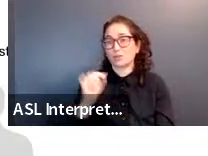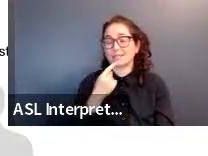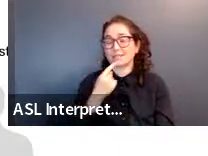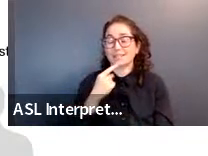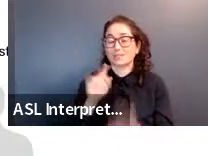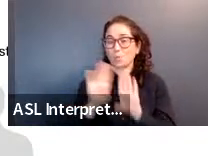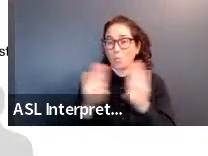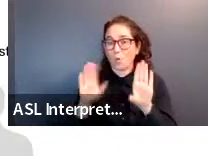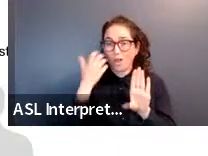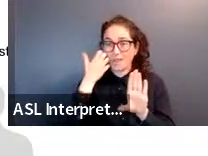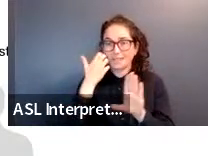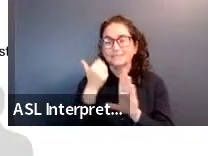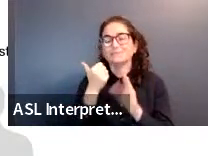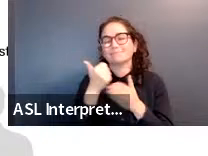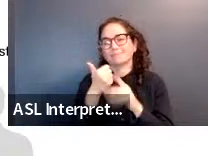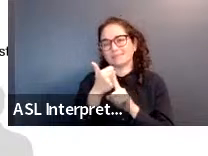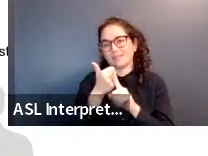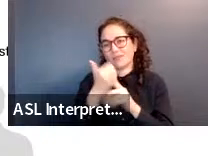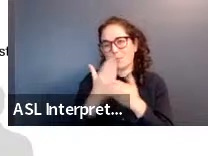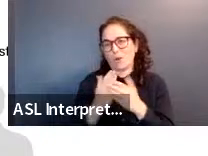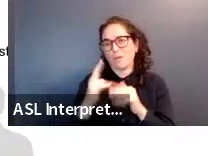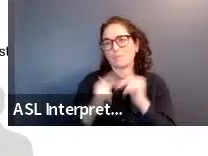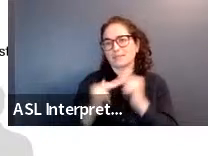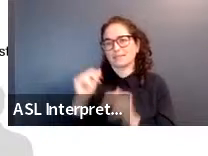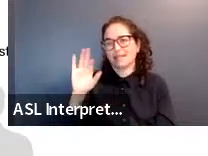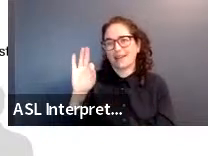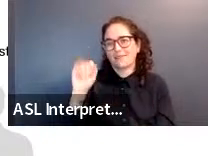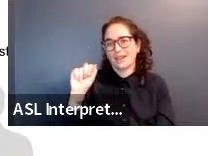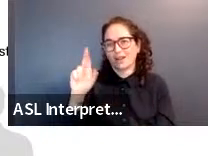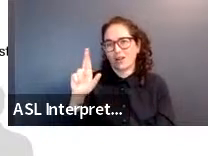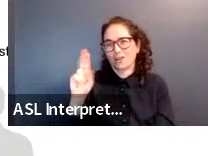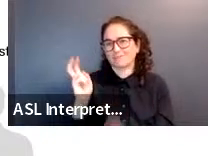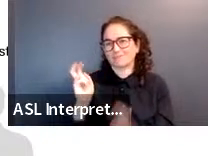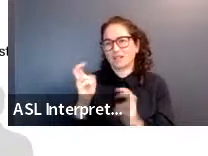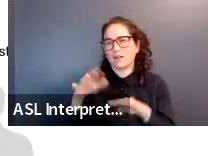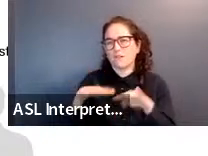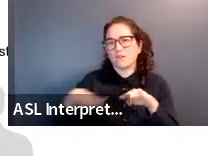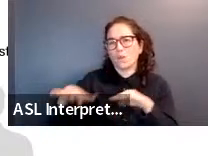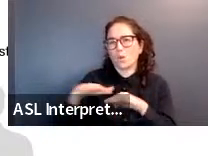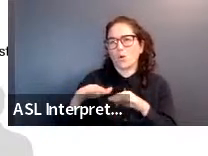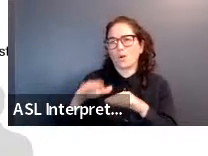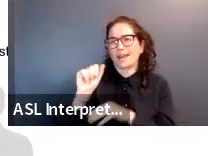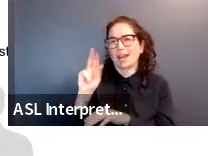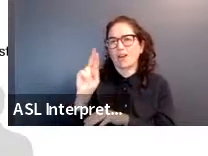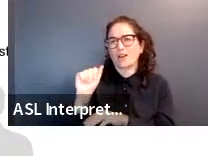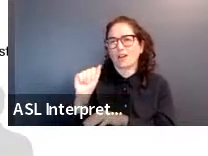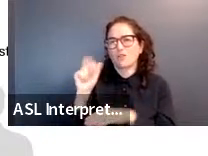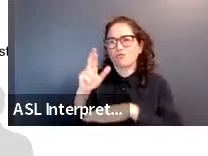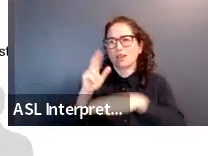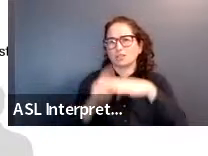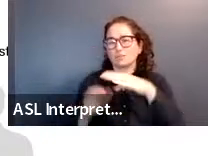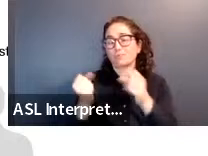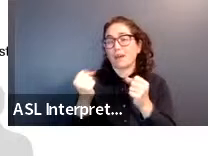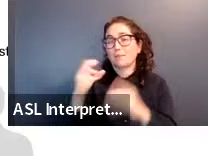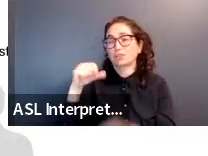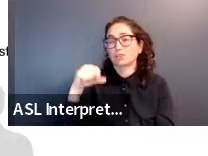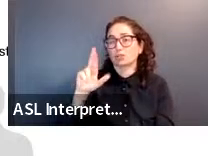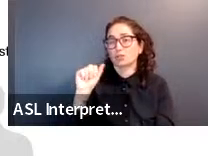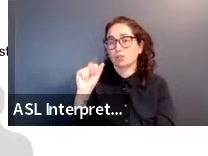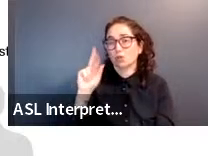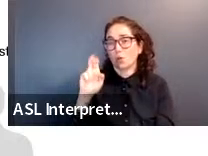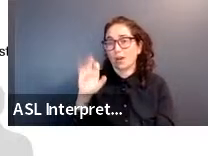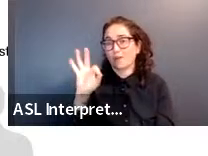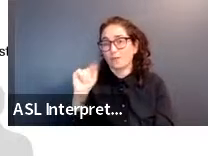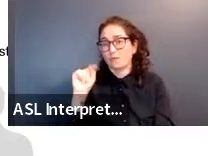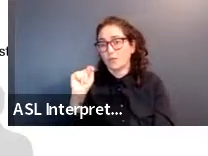thickness part of the building's FAR, or floor area ratio. Basically, the amount of square footage of development rights you're permitted